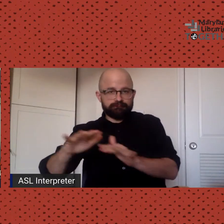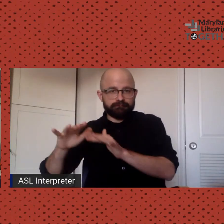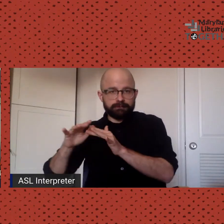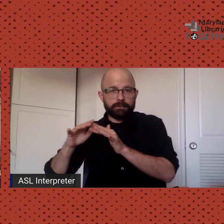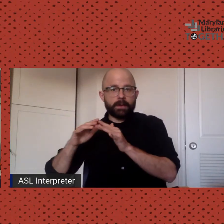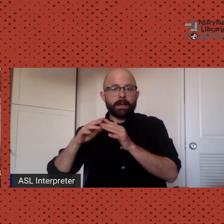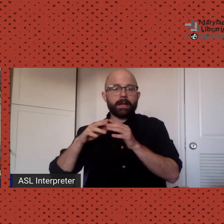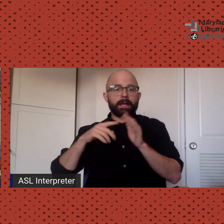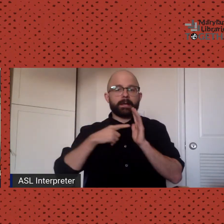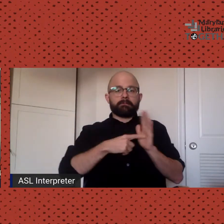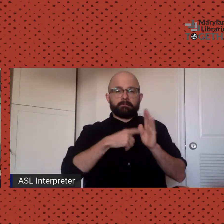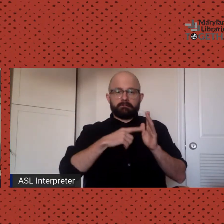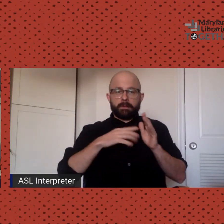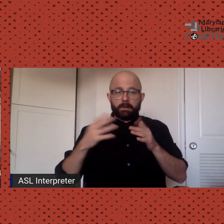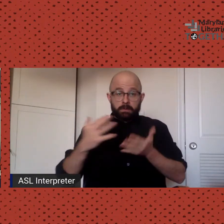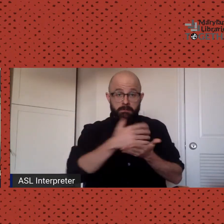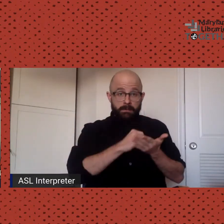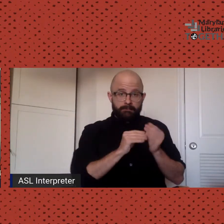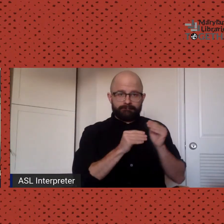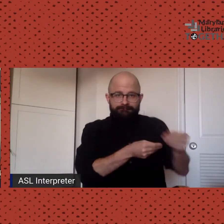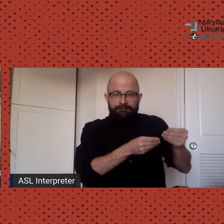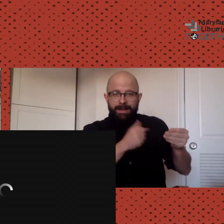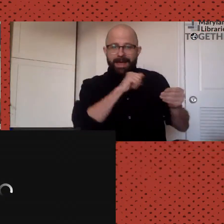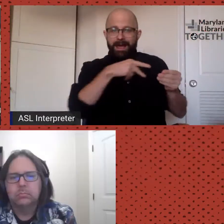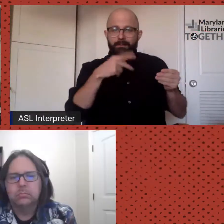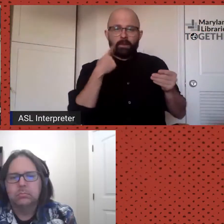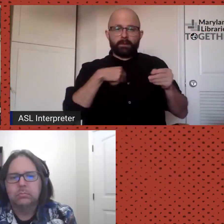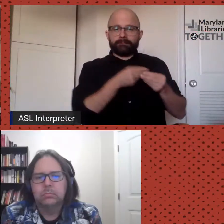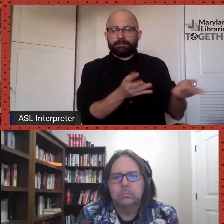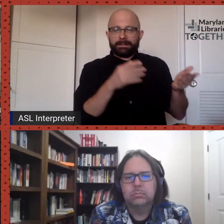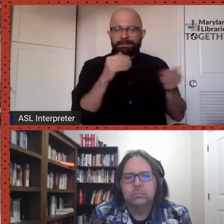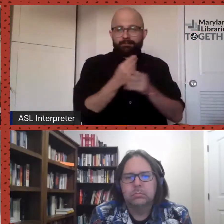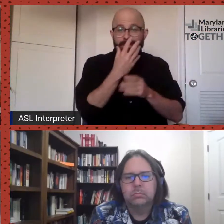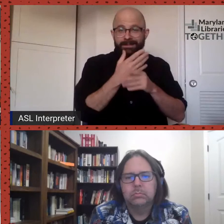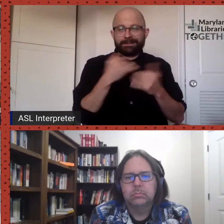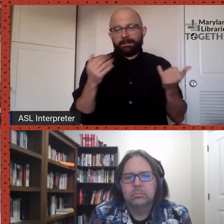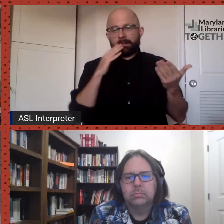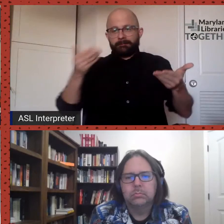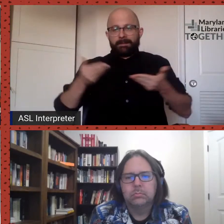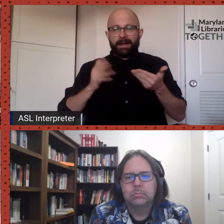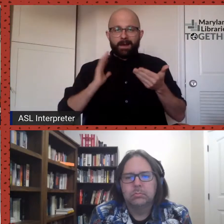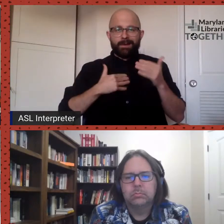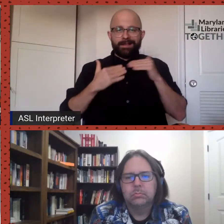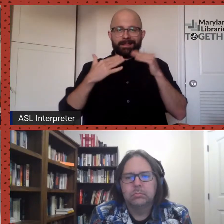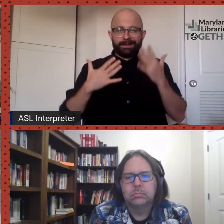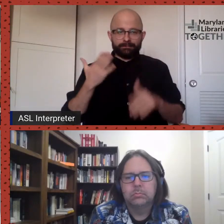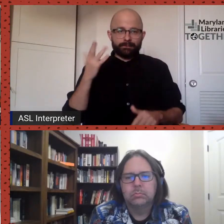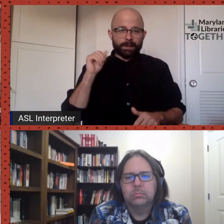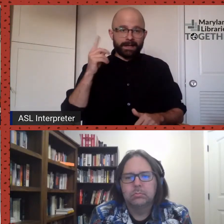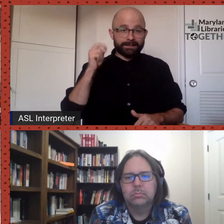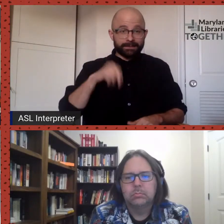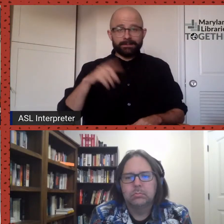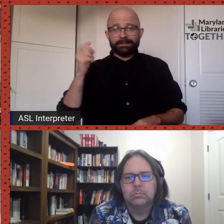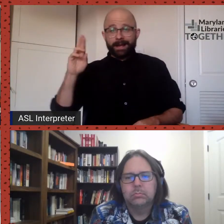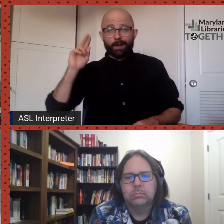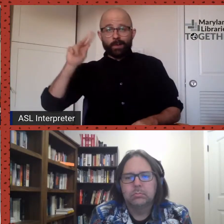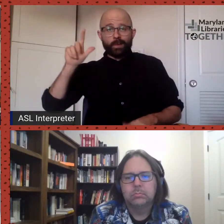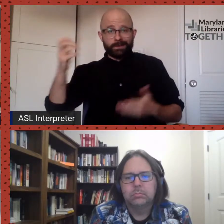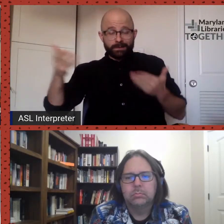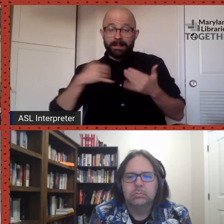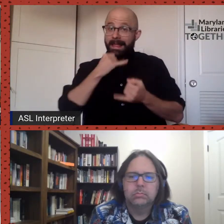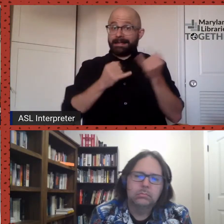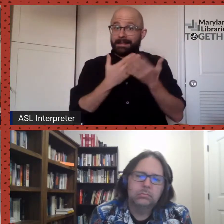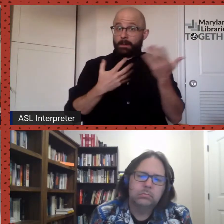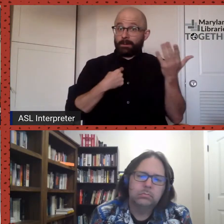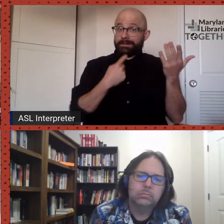that will launch later this spring. So without further ado, I'm going to invite our colleagues on here, Brandon and Dr. Rule. Last thing I want to say is please,